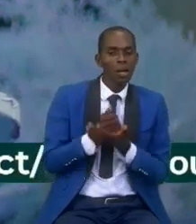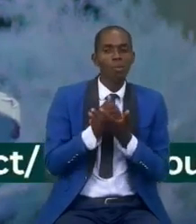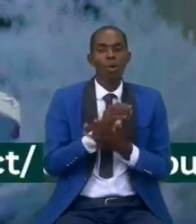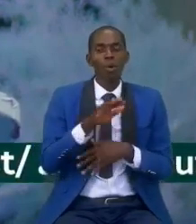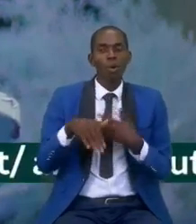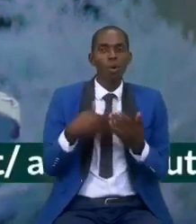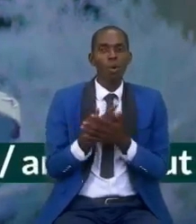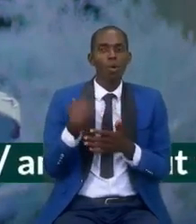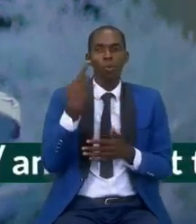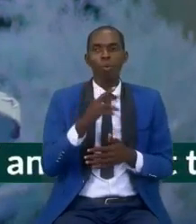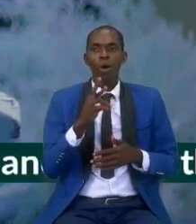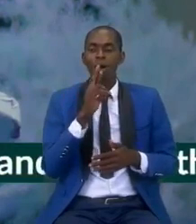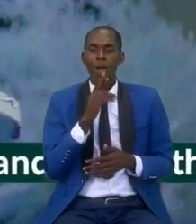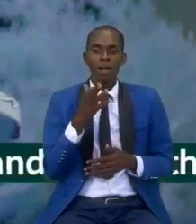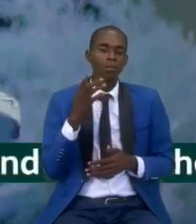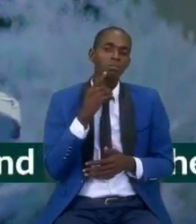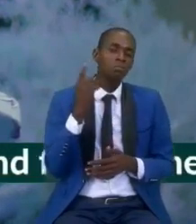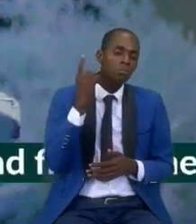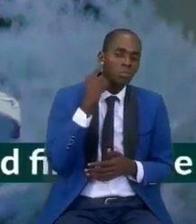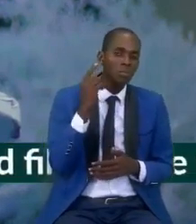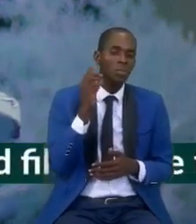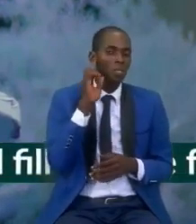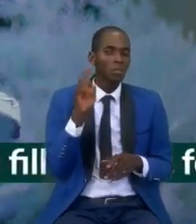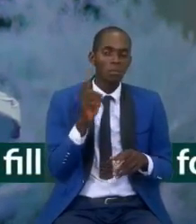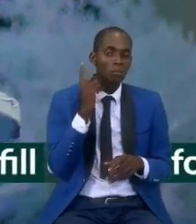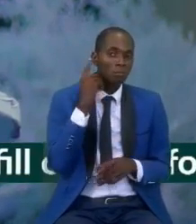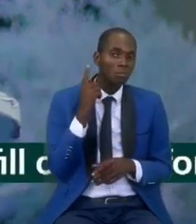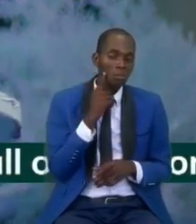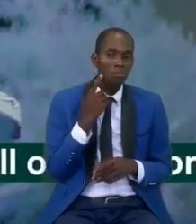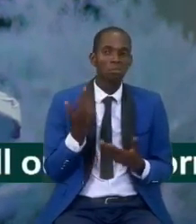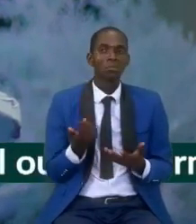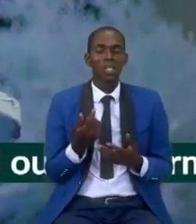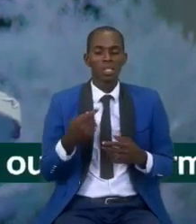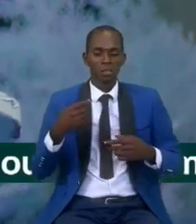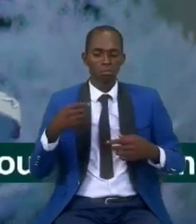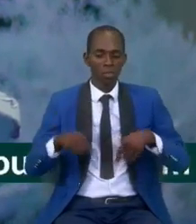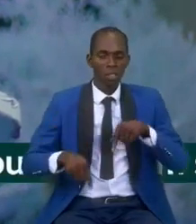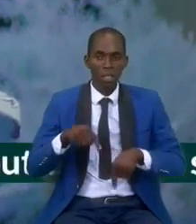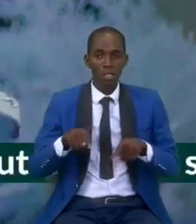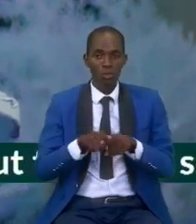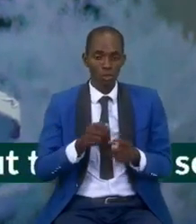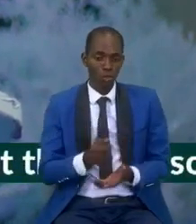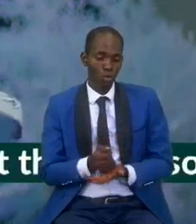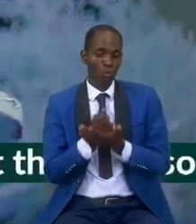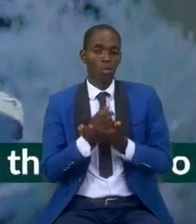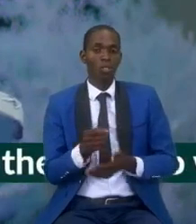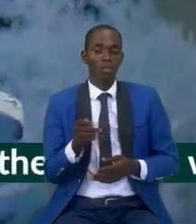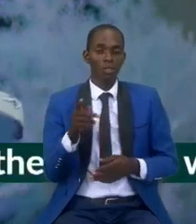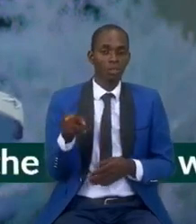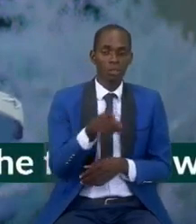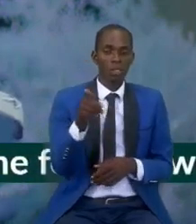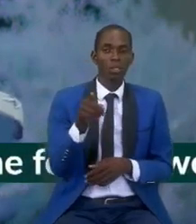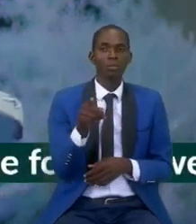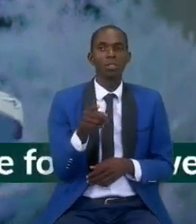you give your hand to them, the power of God will transcend from here to where you are with